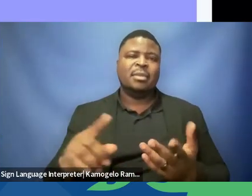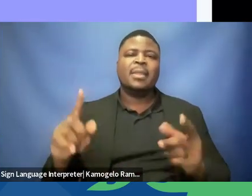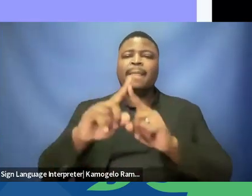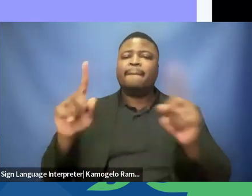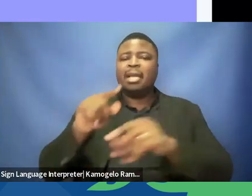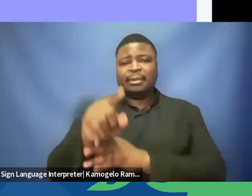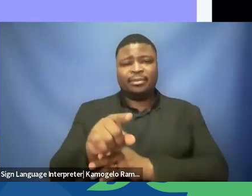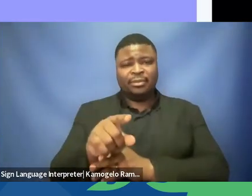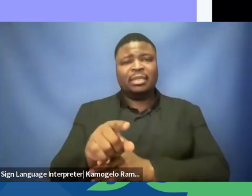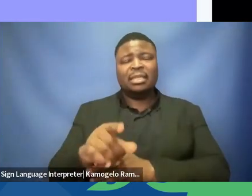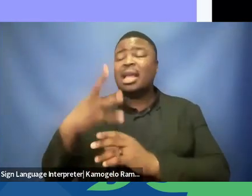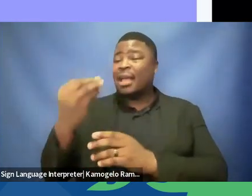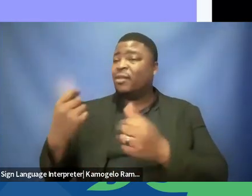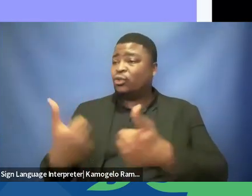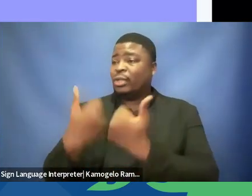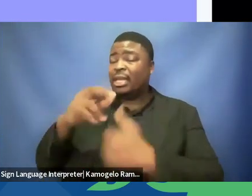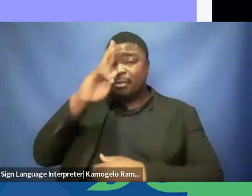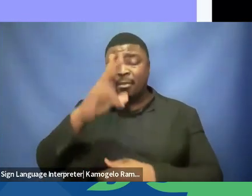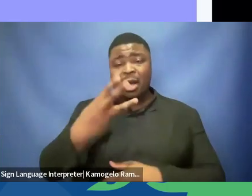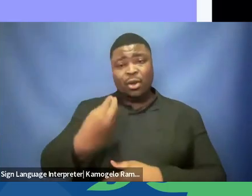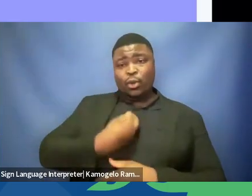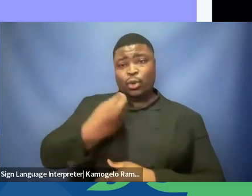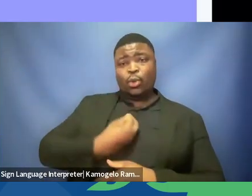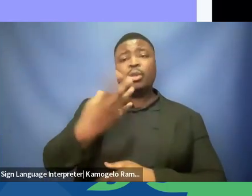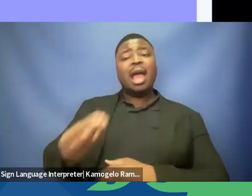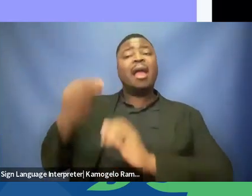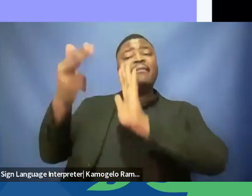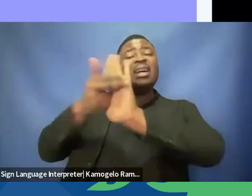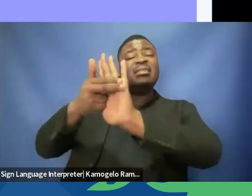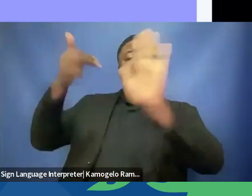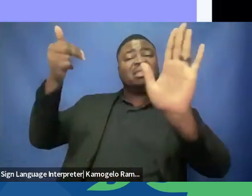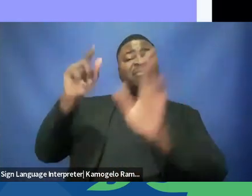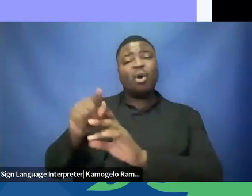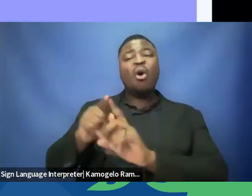gaps. So youth reported stigma, isolation, and discrimination